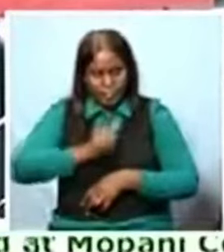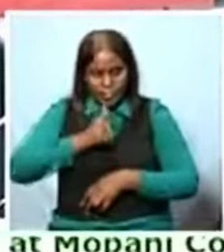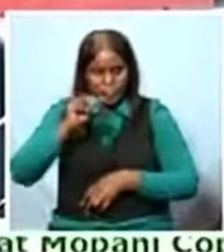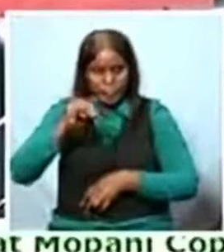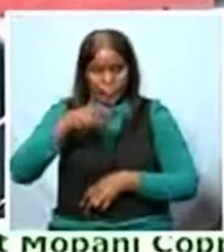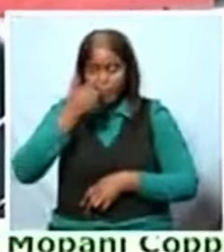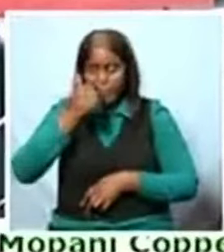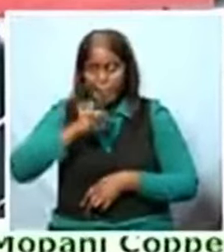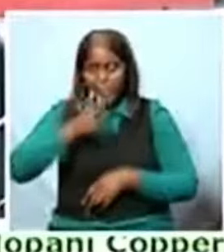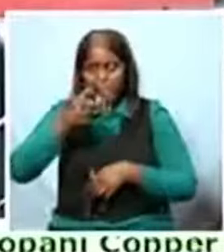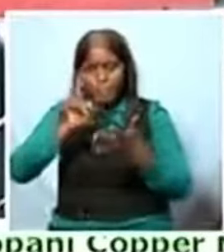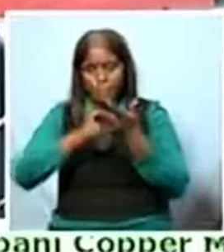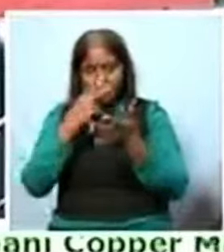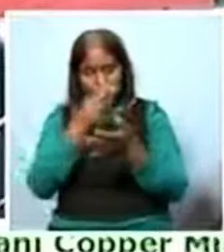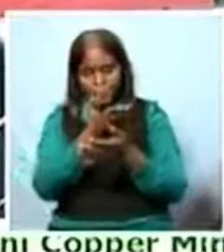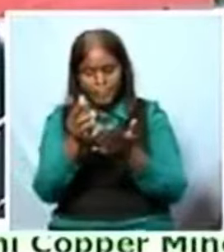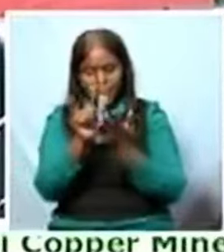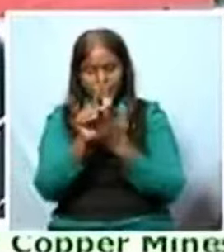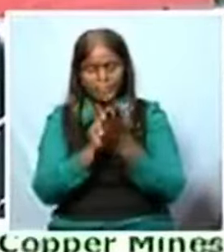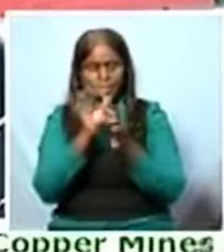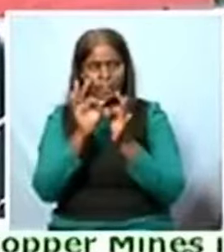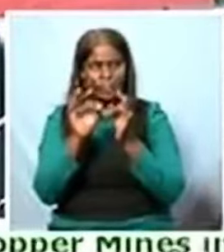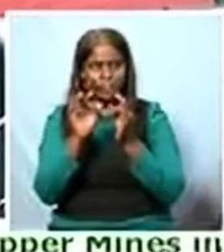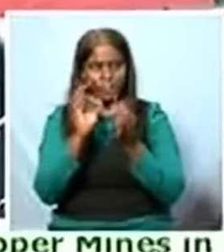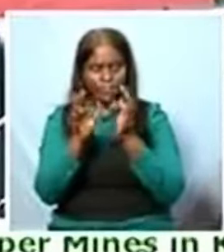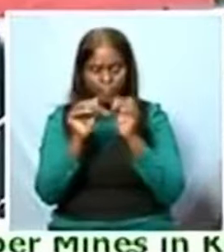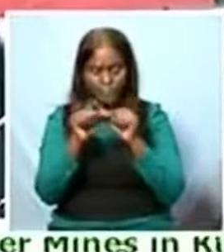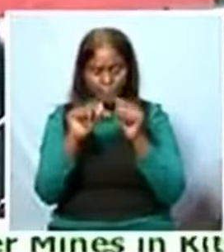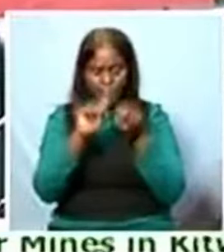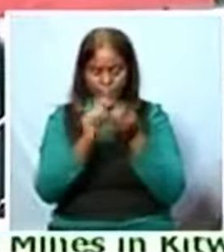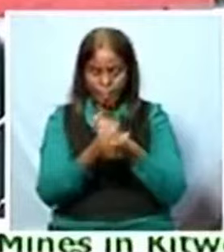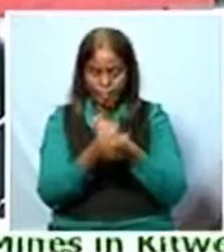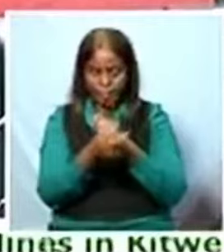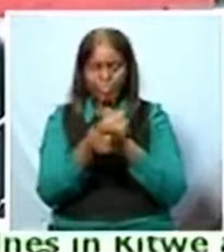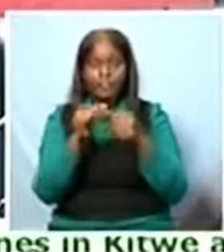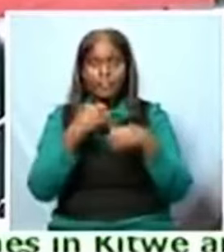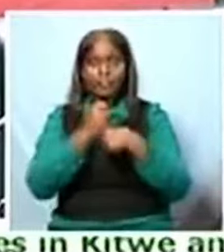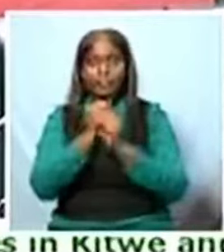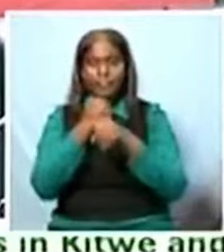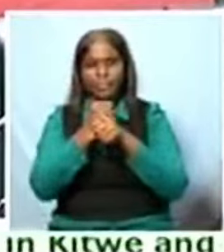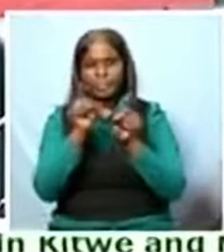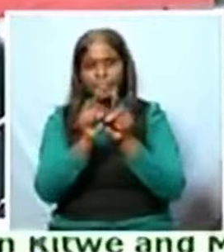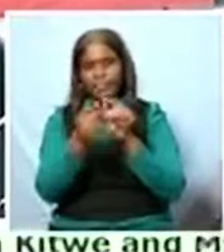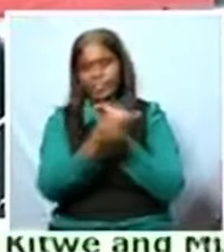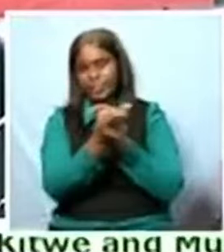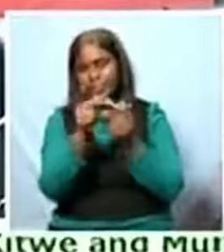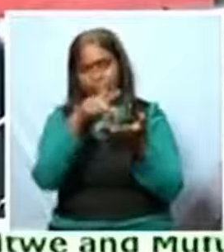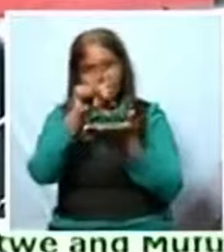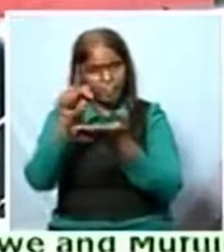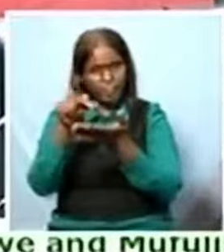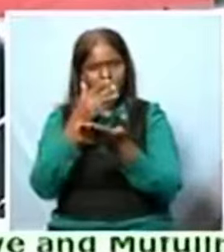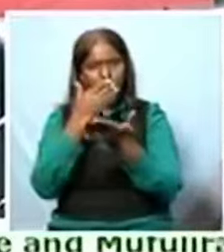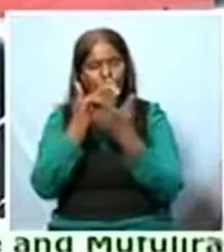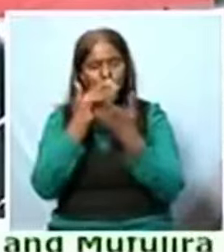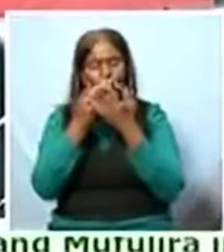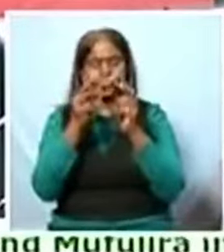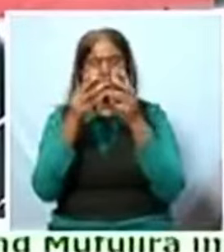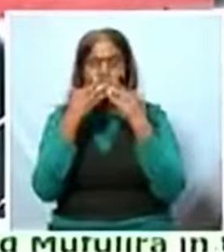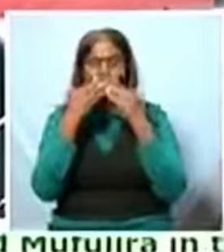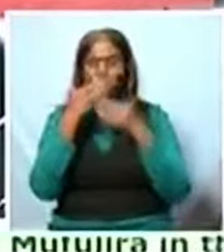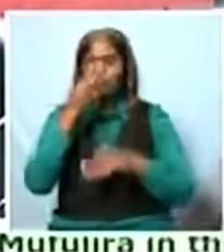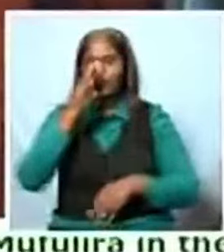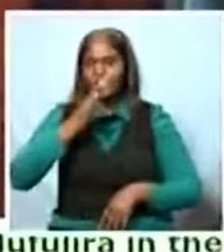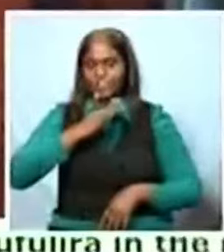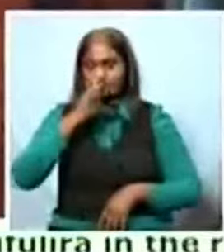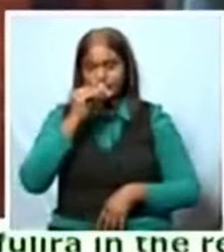really look at these laws and see if we can change them and make them compensate people appropriately. I thank you, Madam